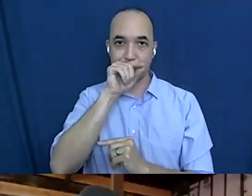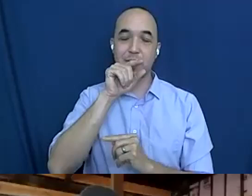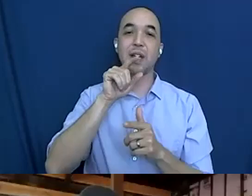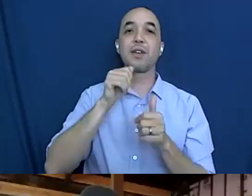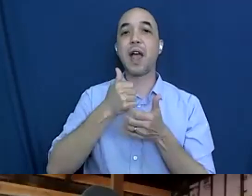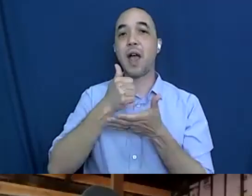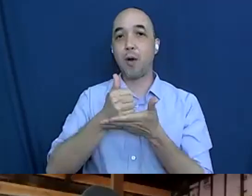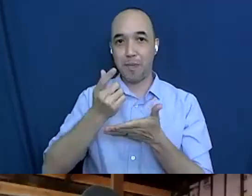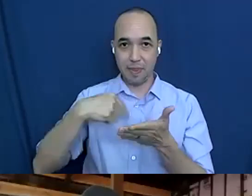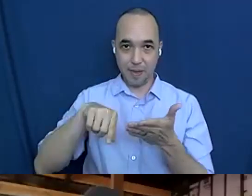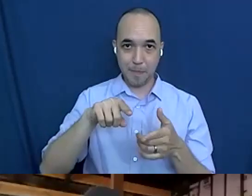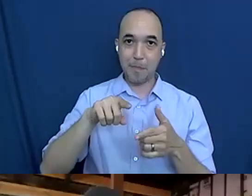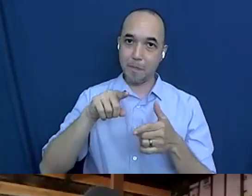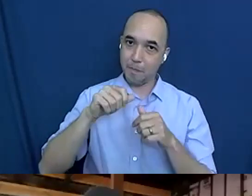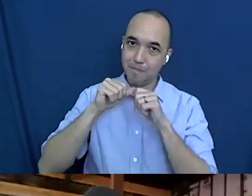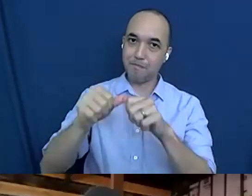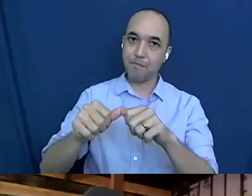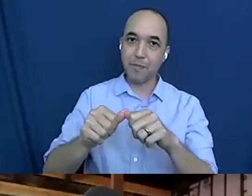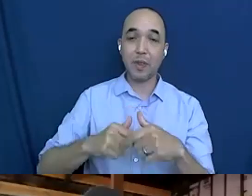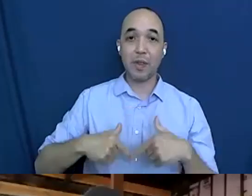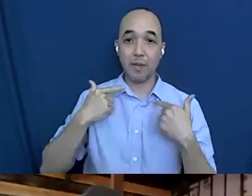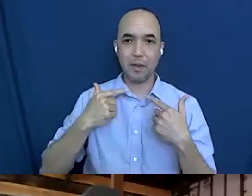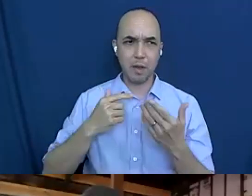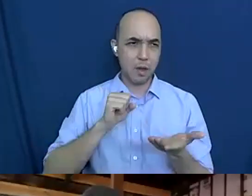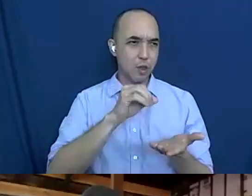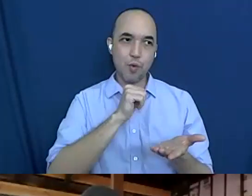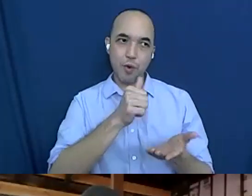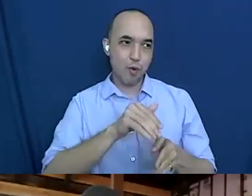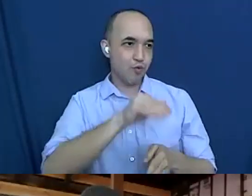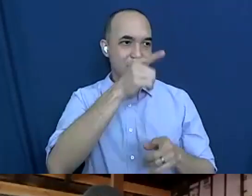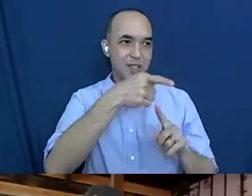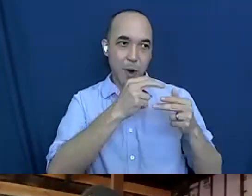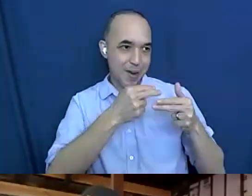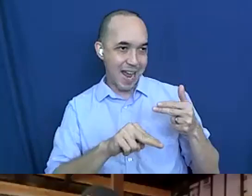born, but very small. You don't raise them from an egg or something.